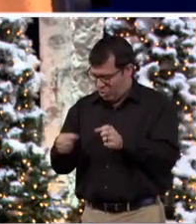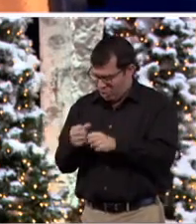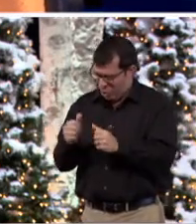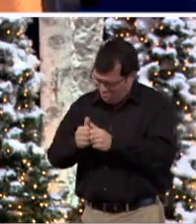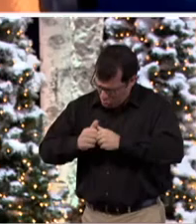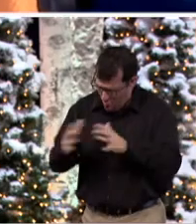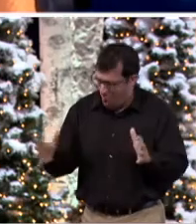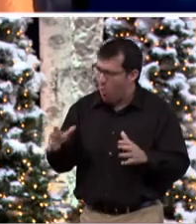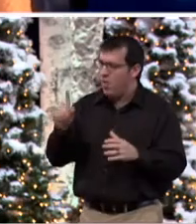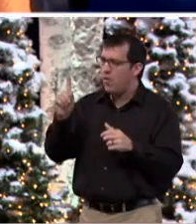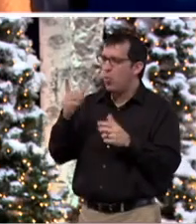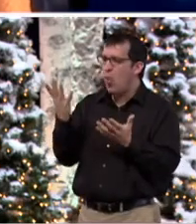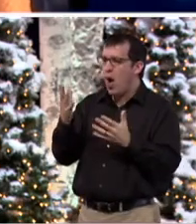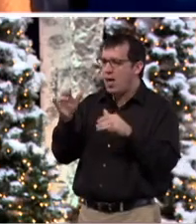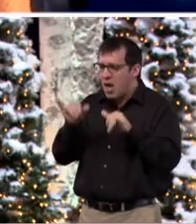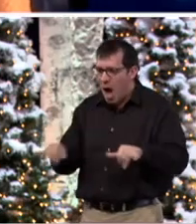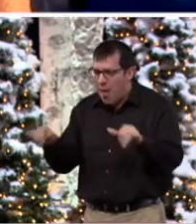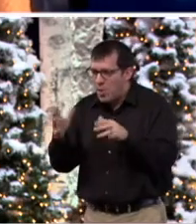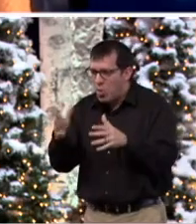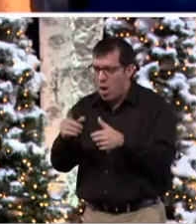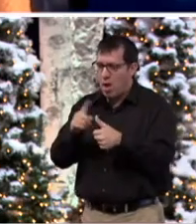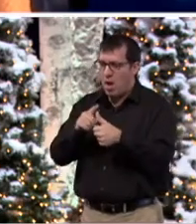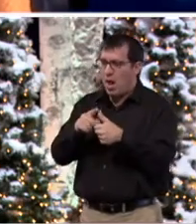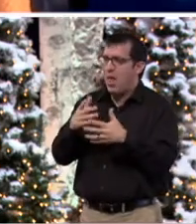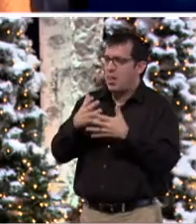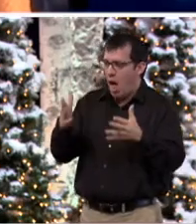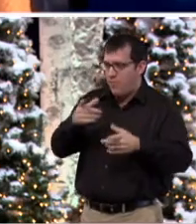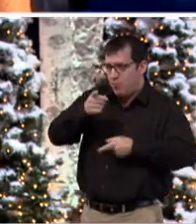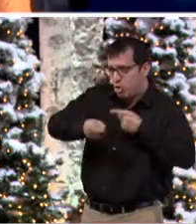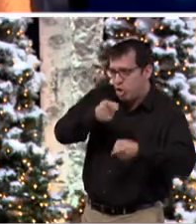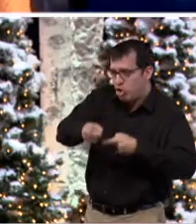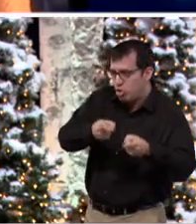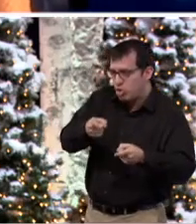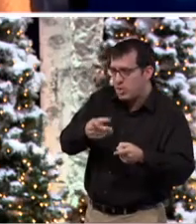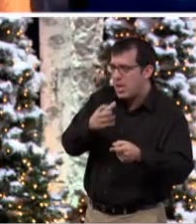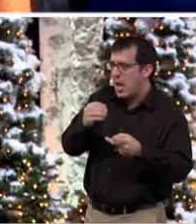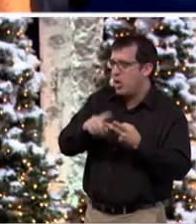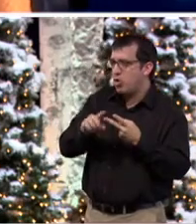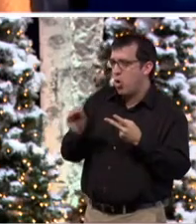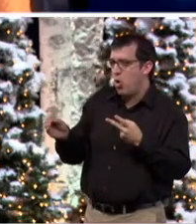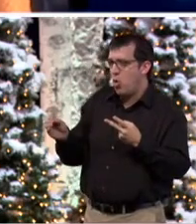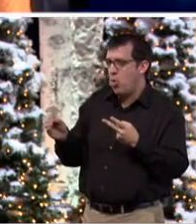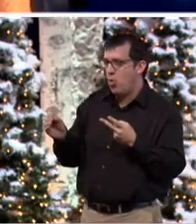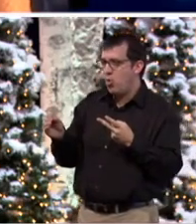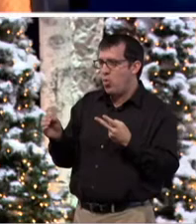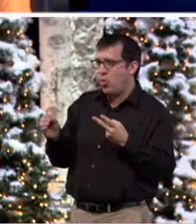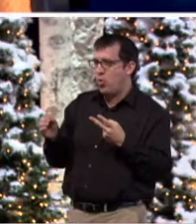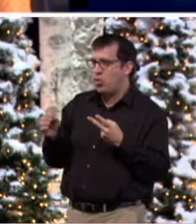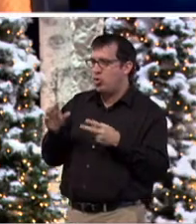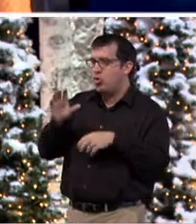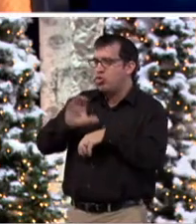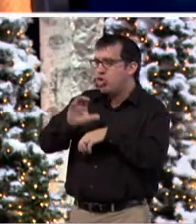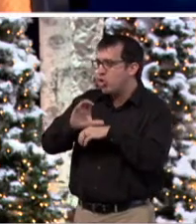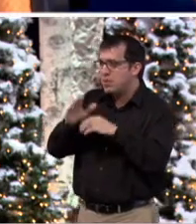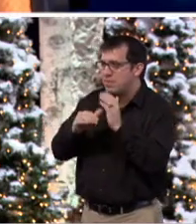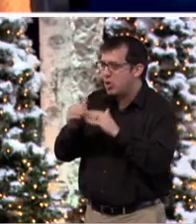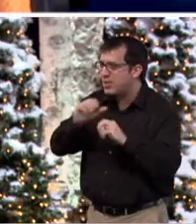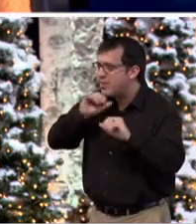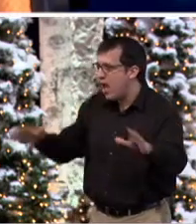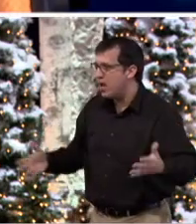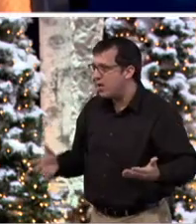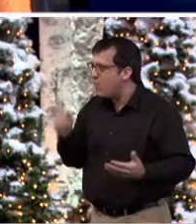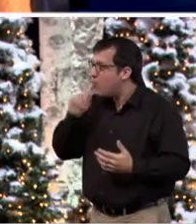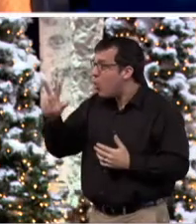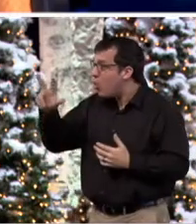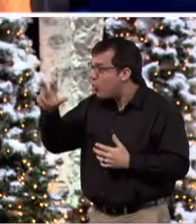300 years of the church was intense persecution and no church buildings. There were no church buildings for the first 300